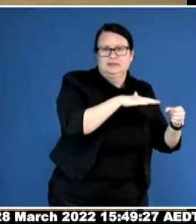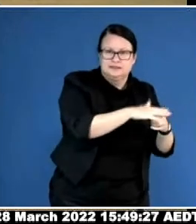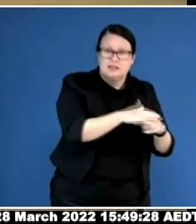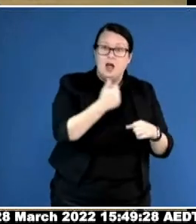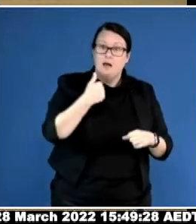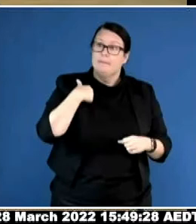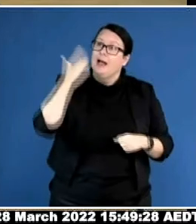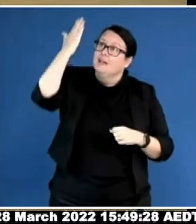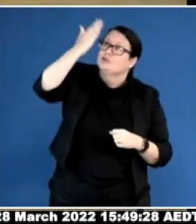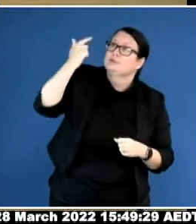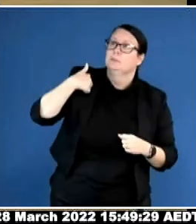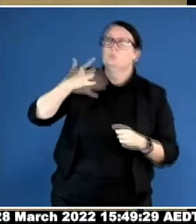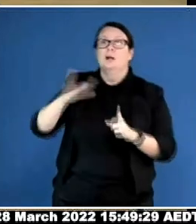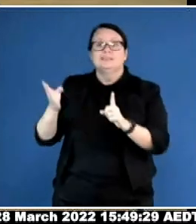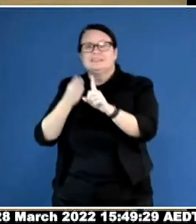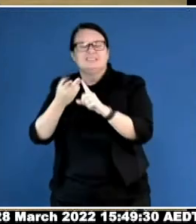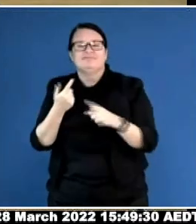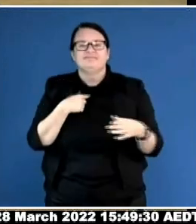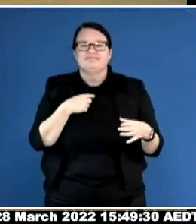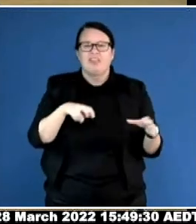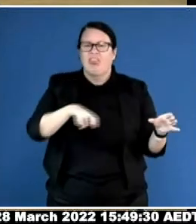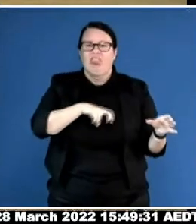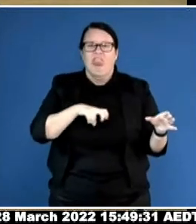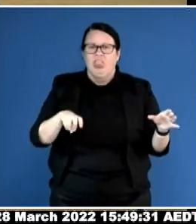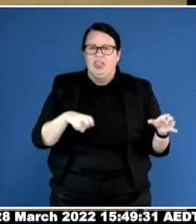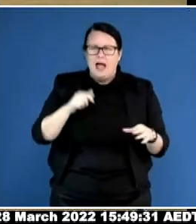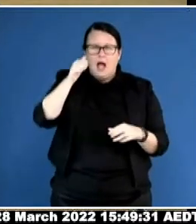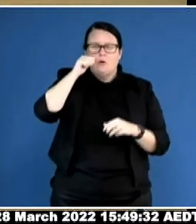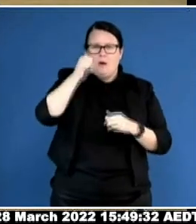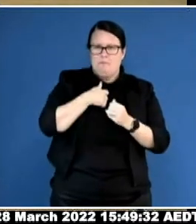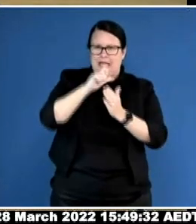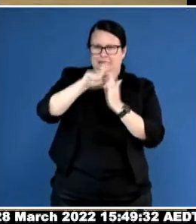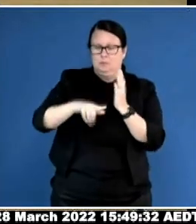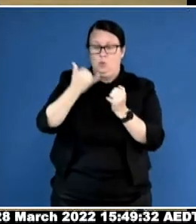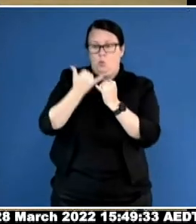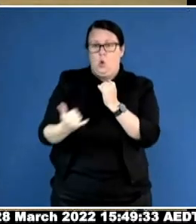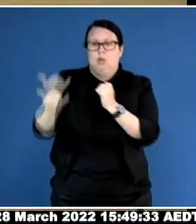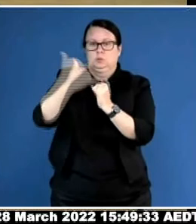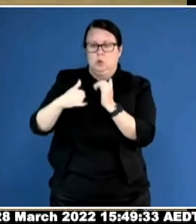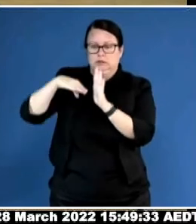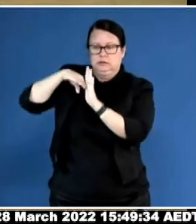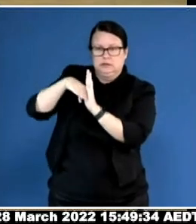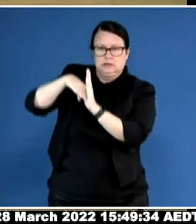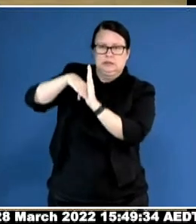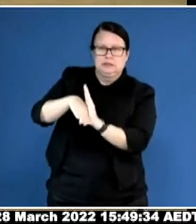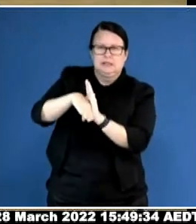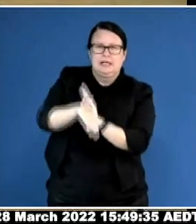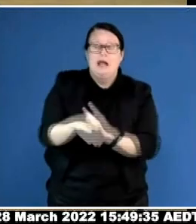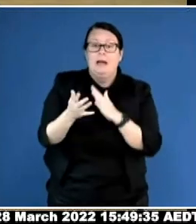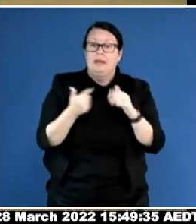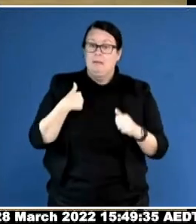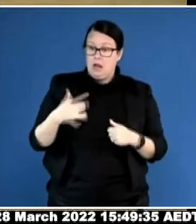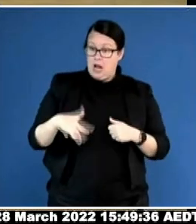my aspirations. Because my condition was a degenerative physical condition, potentially shortening my